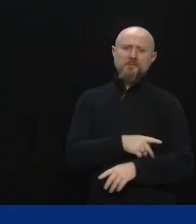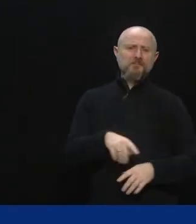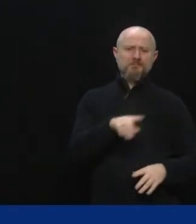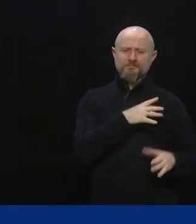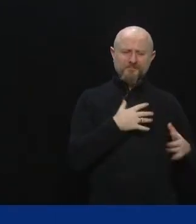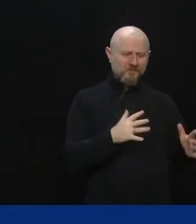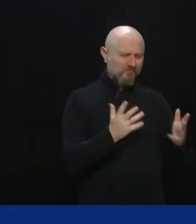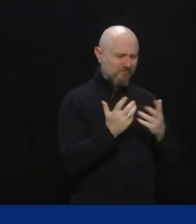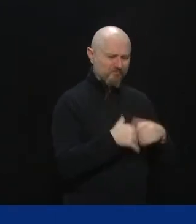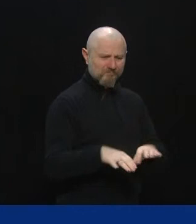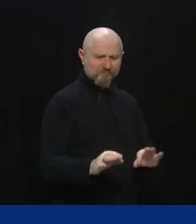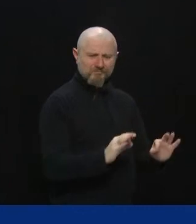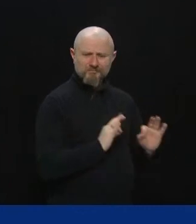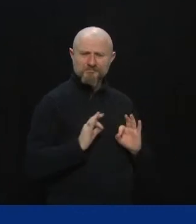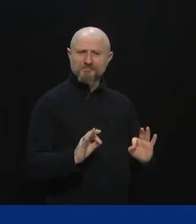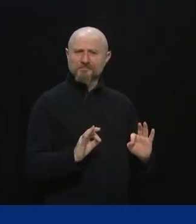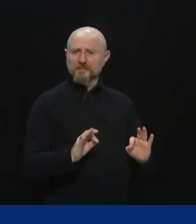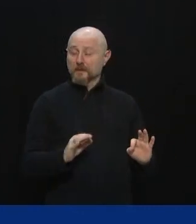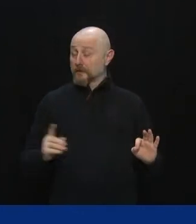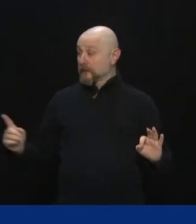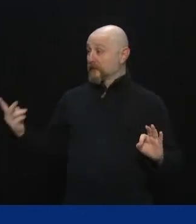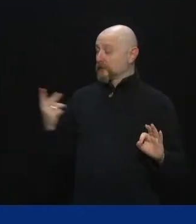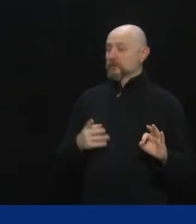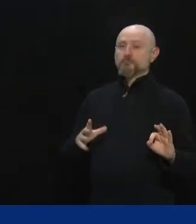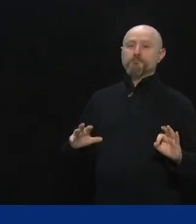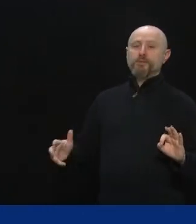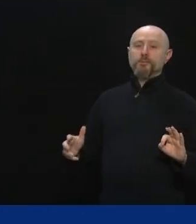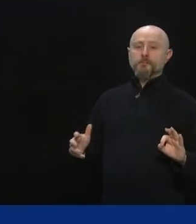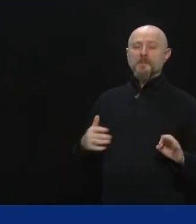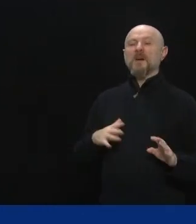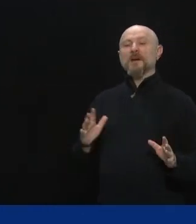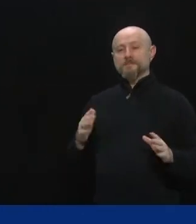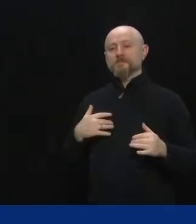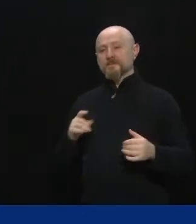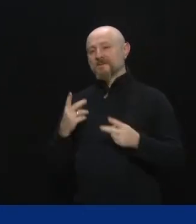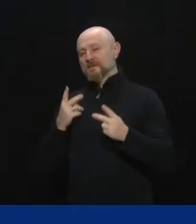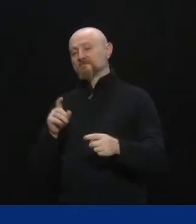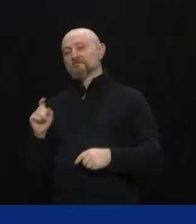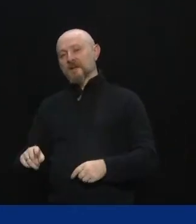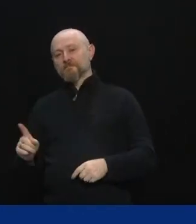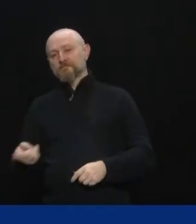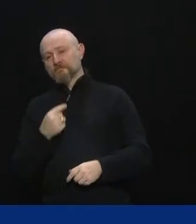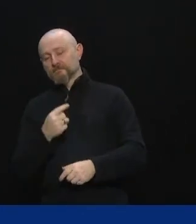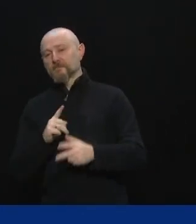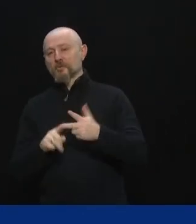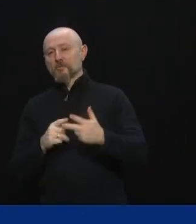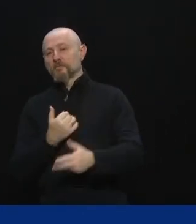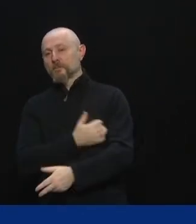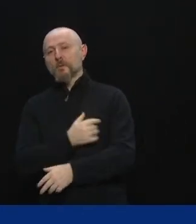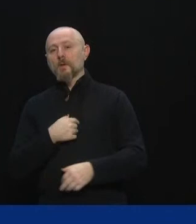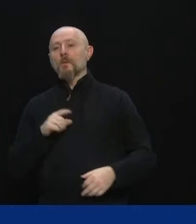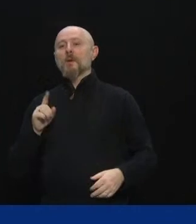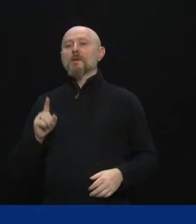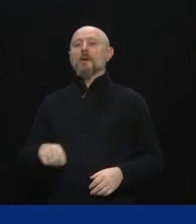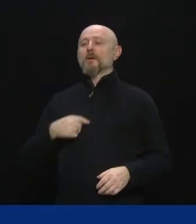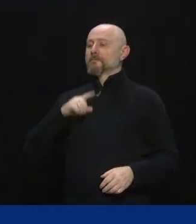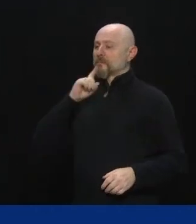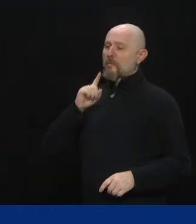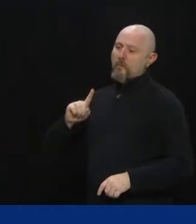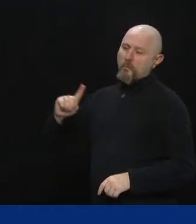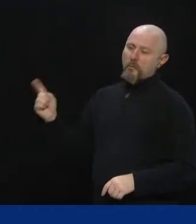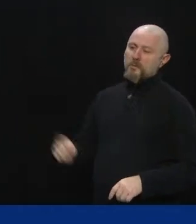great. Ideally, every visitor would be vaccinated and boosted, but we don't have the authority to create